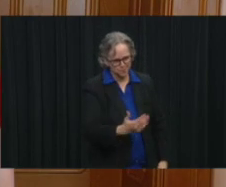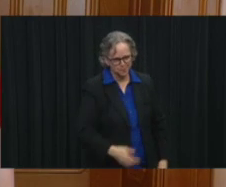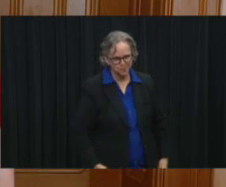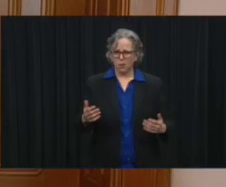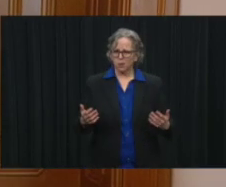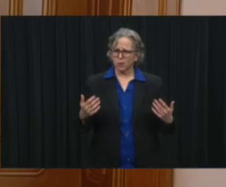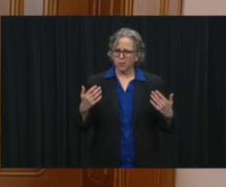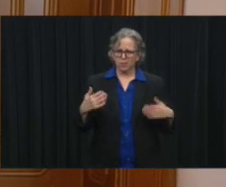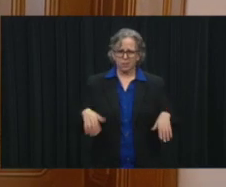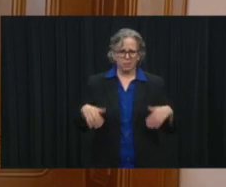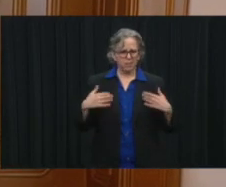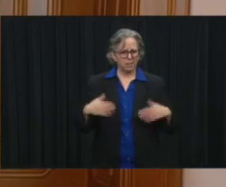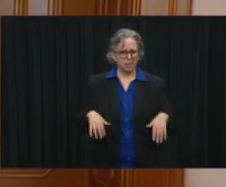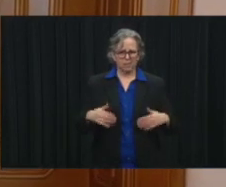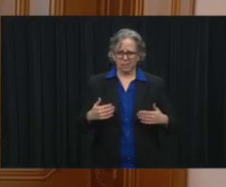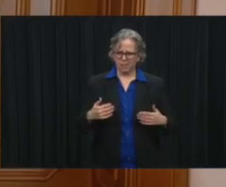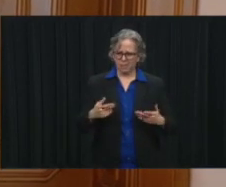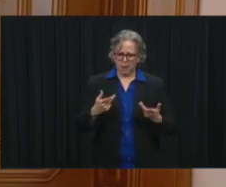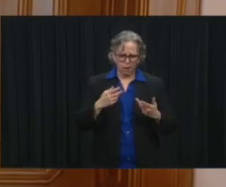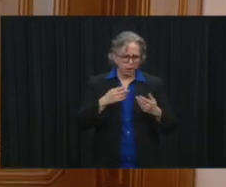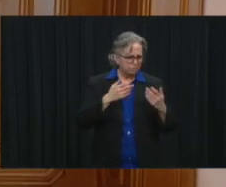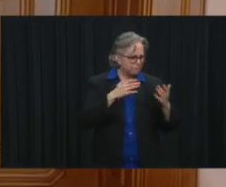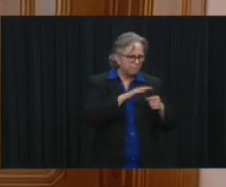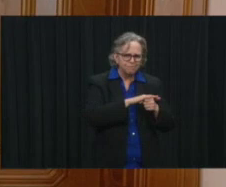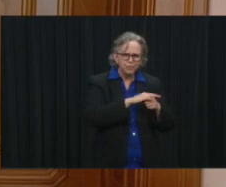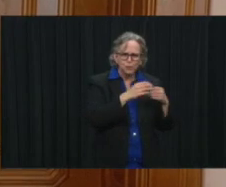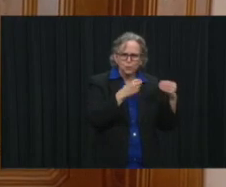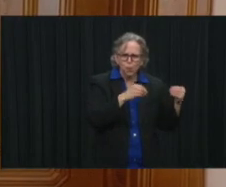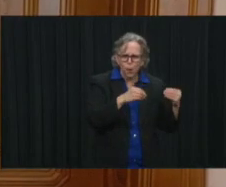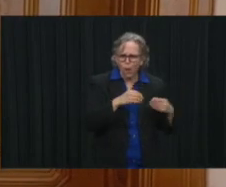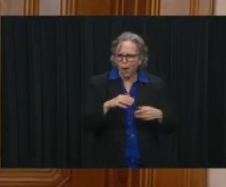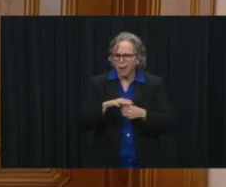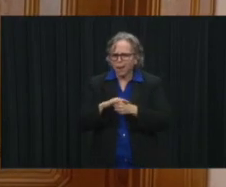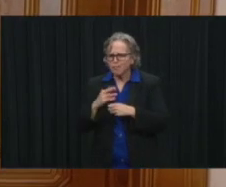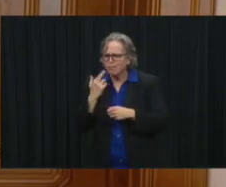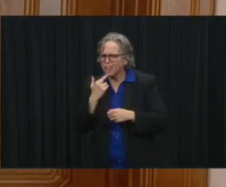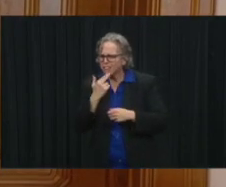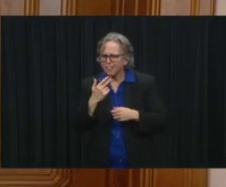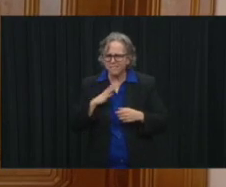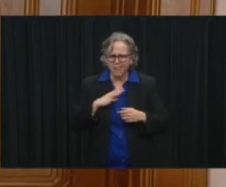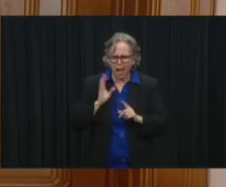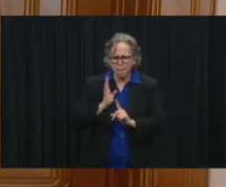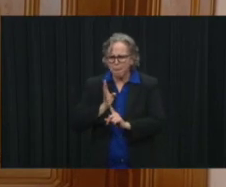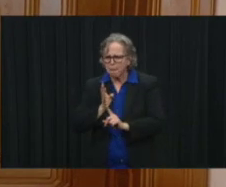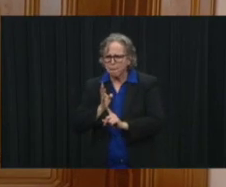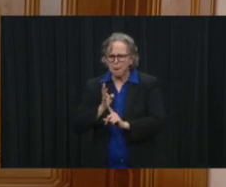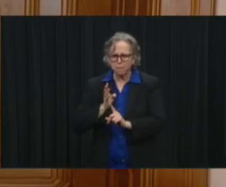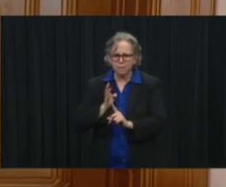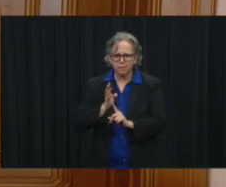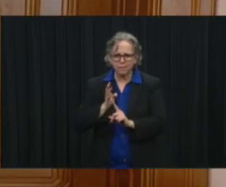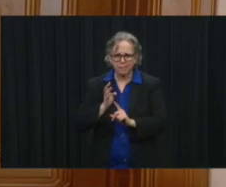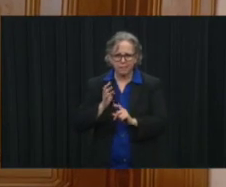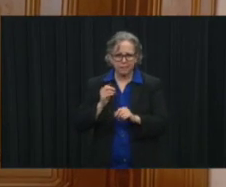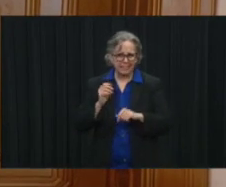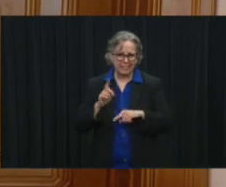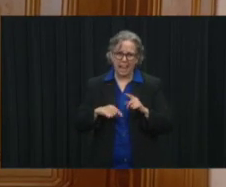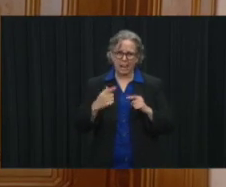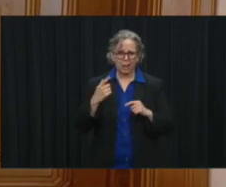for that some restaurants that are our favorites. We can't go there now,